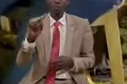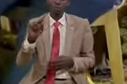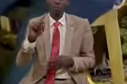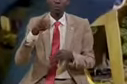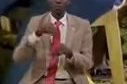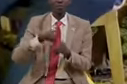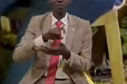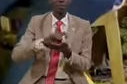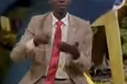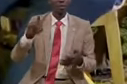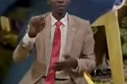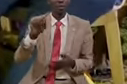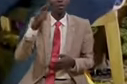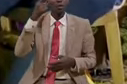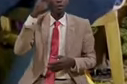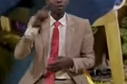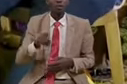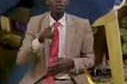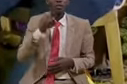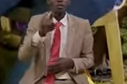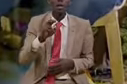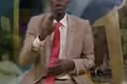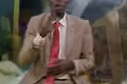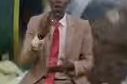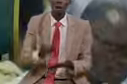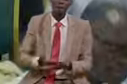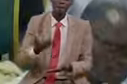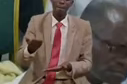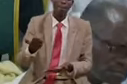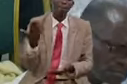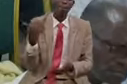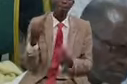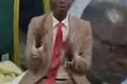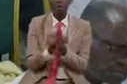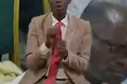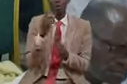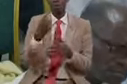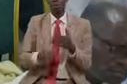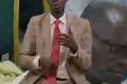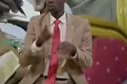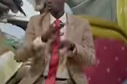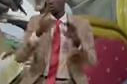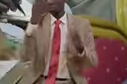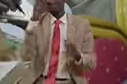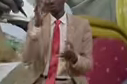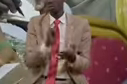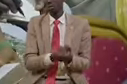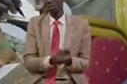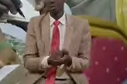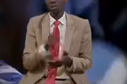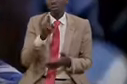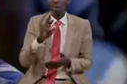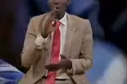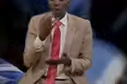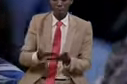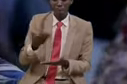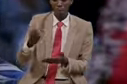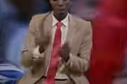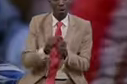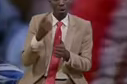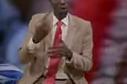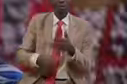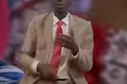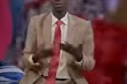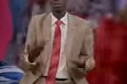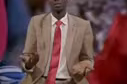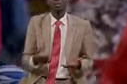verse 20, for ye are bought with a price. You didn't know that. Yeah, bought with a price. You can have all the